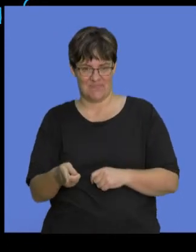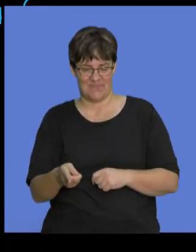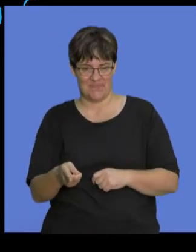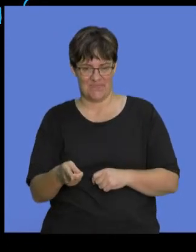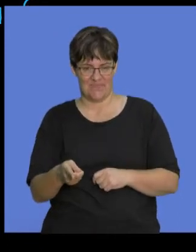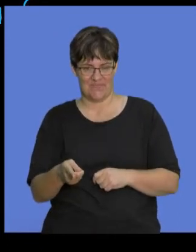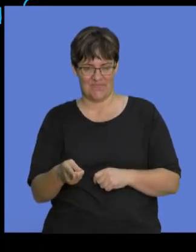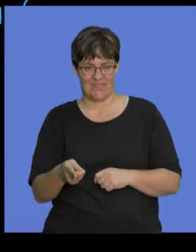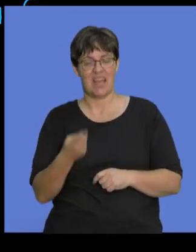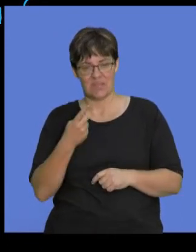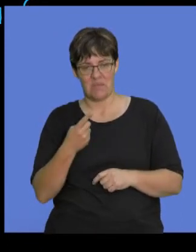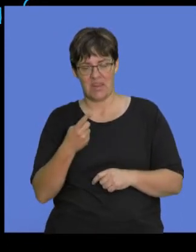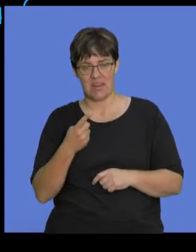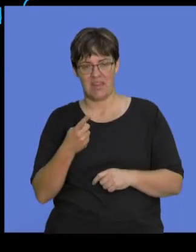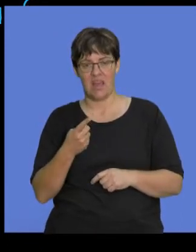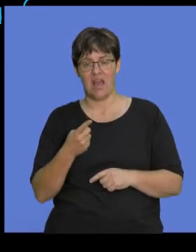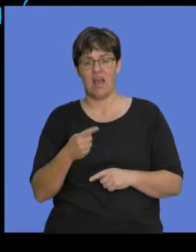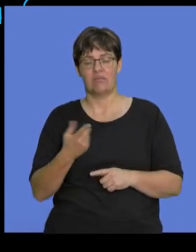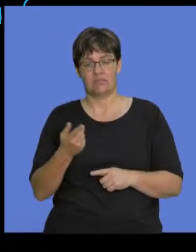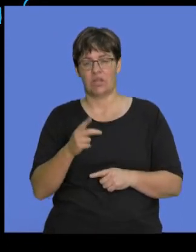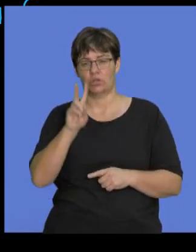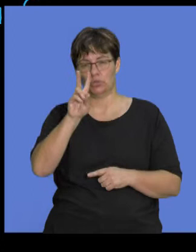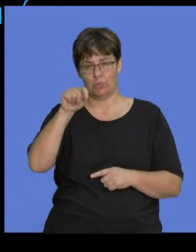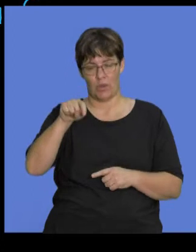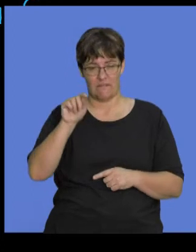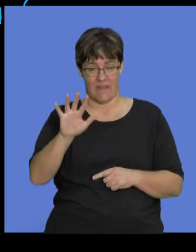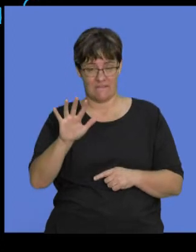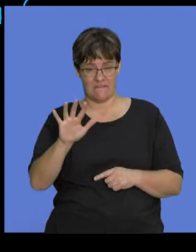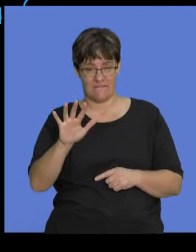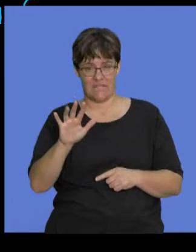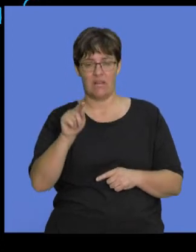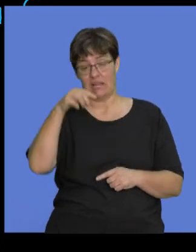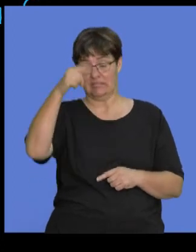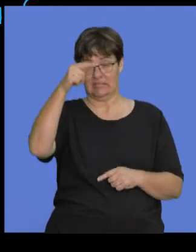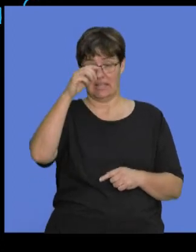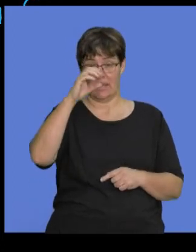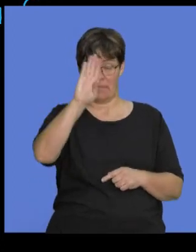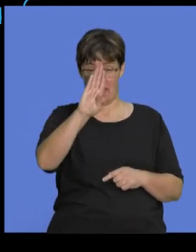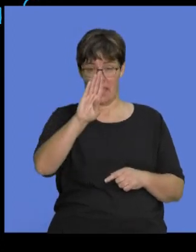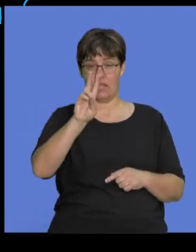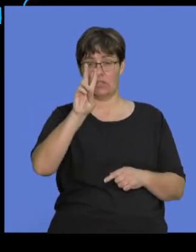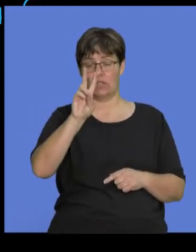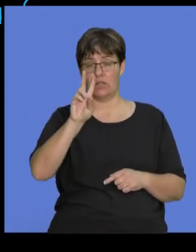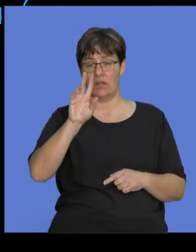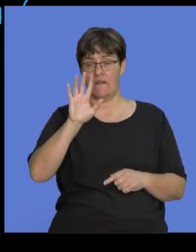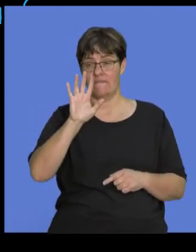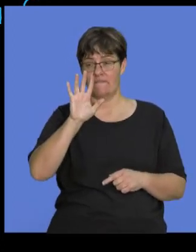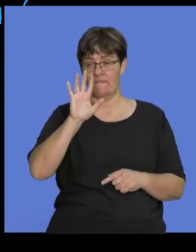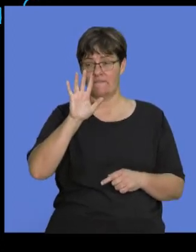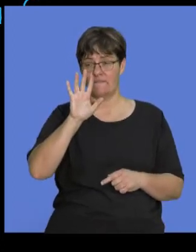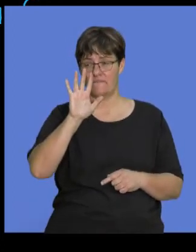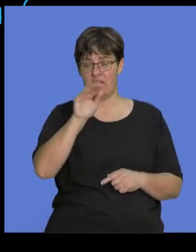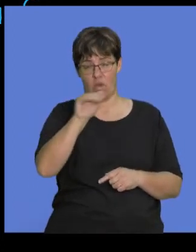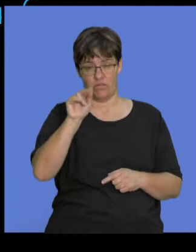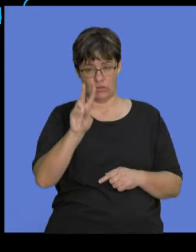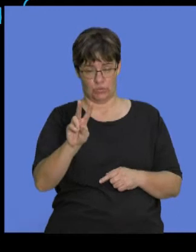here is gonna be what? Half the original one, which is gonna be 2.5 or 5 over 2 newtons per